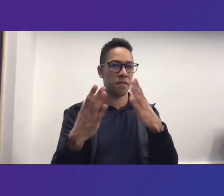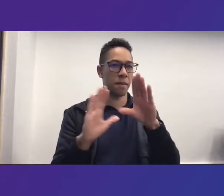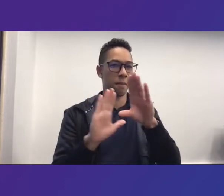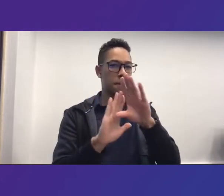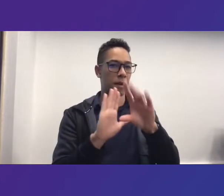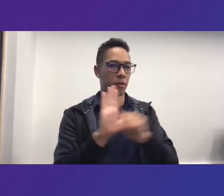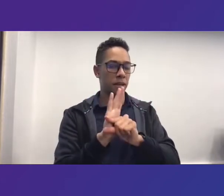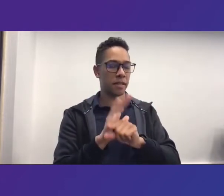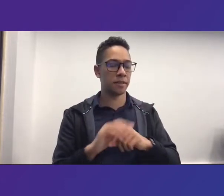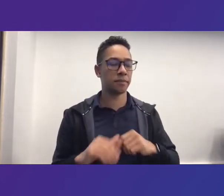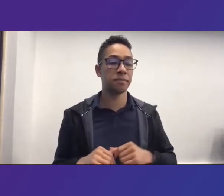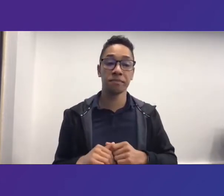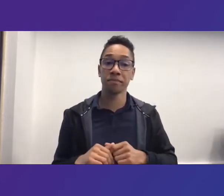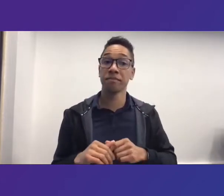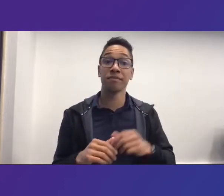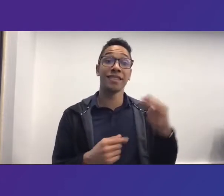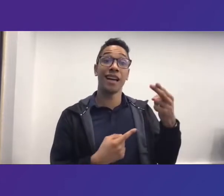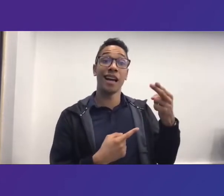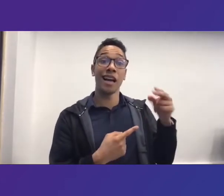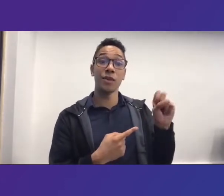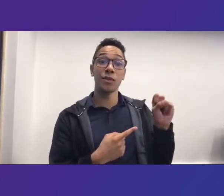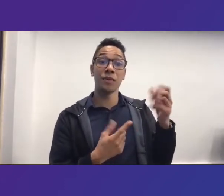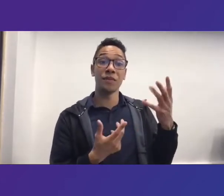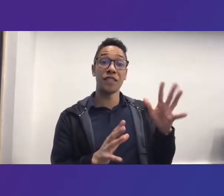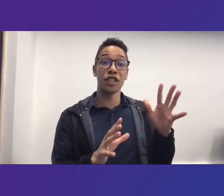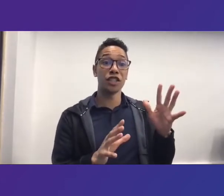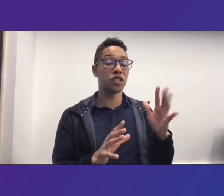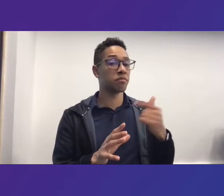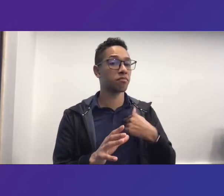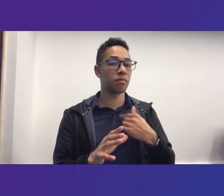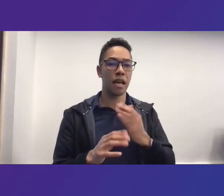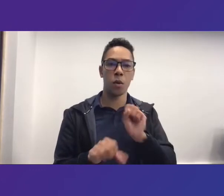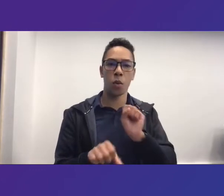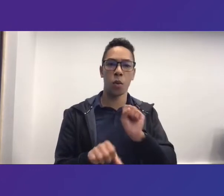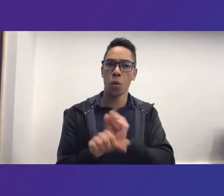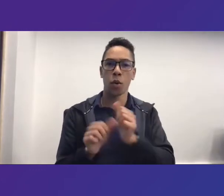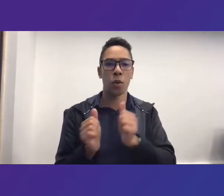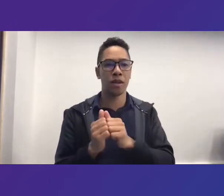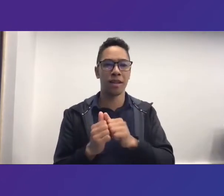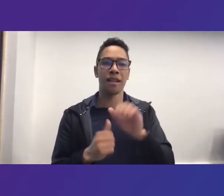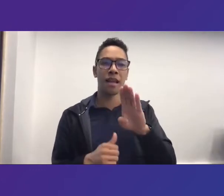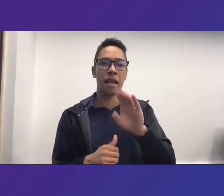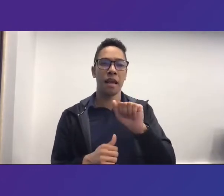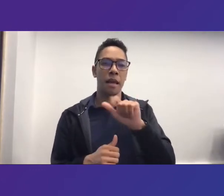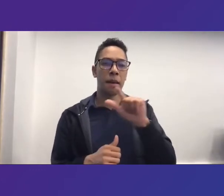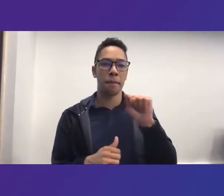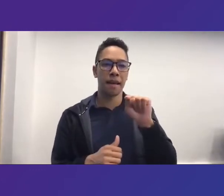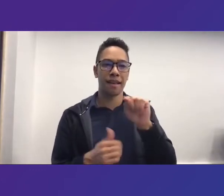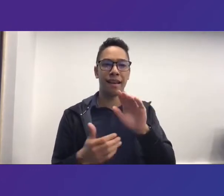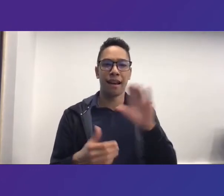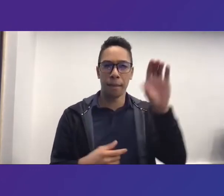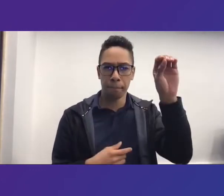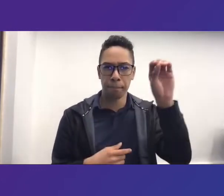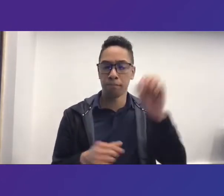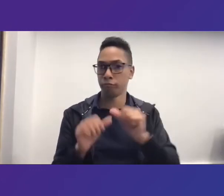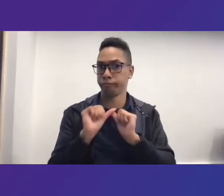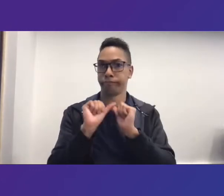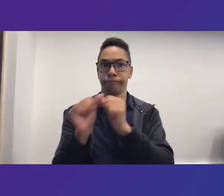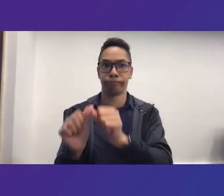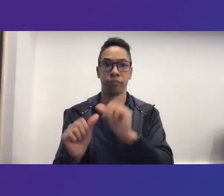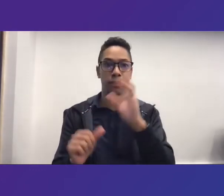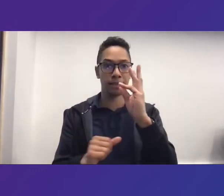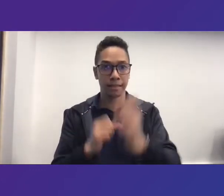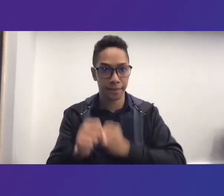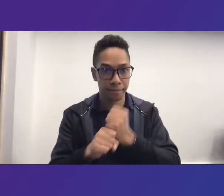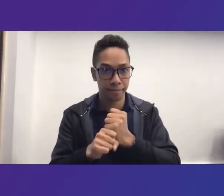history. Right out of high school, I was working with a classical ballet company, and continued that for 6 years, and then